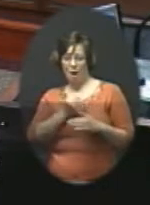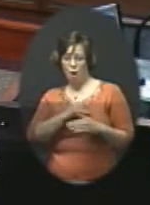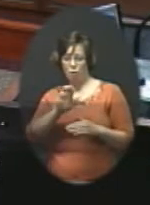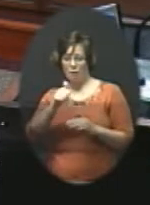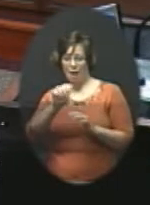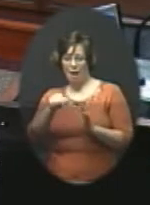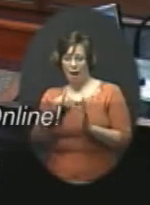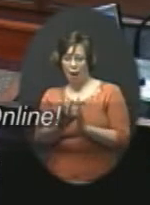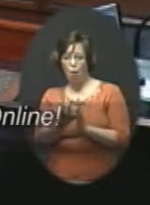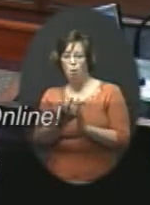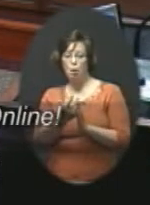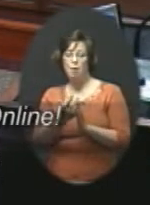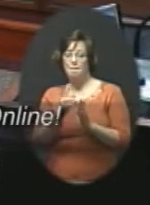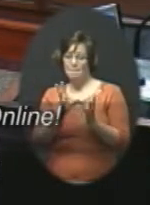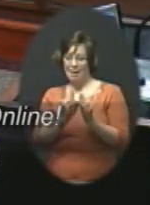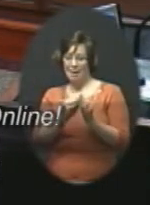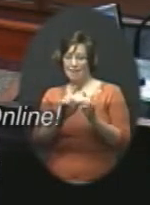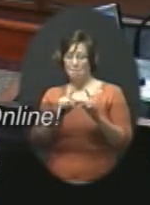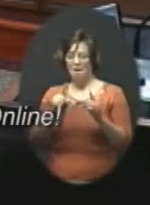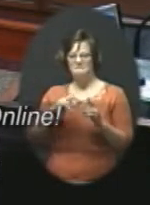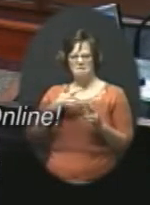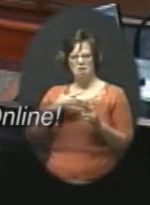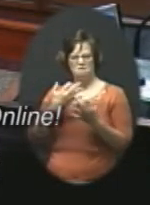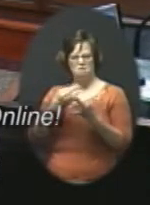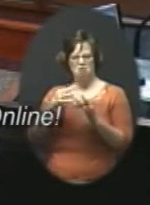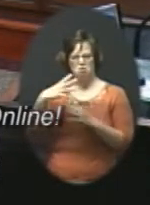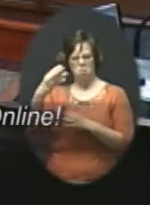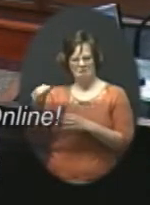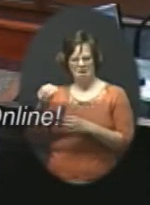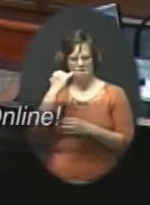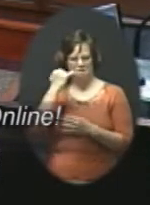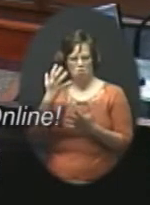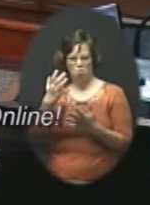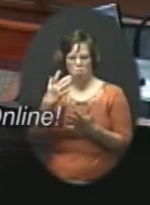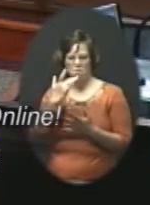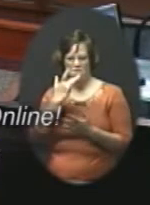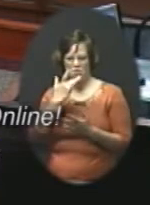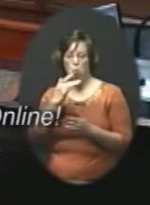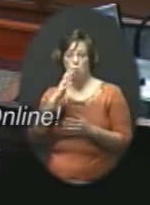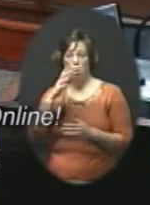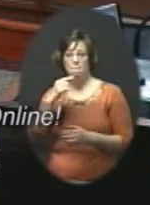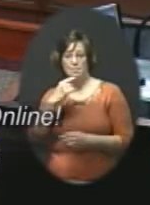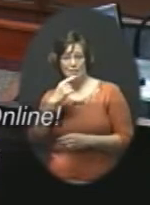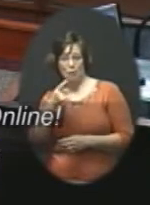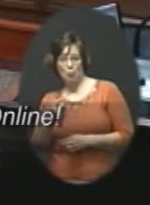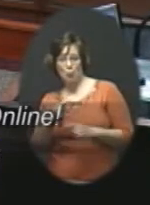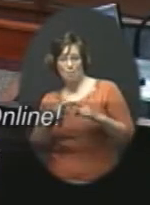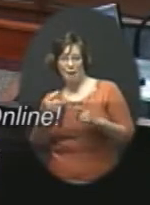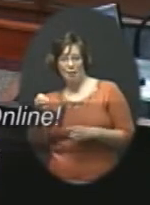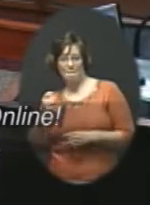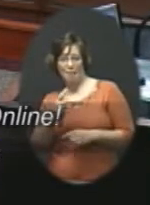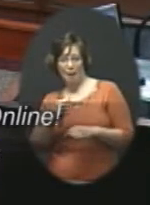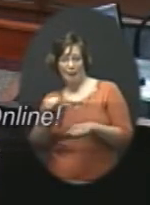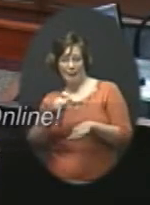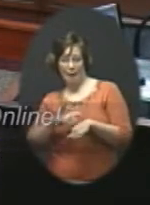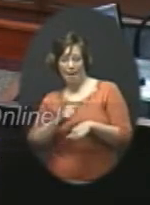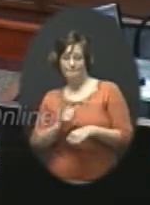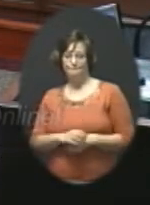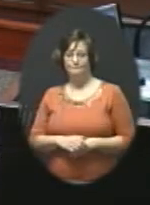here, but feel free to leave if you would like to. We'll miss you, but come back